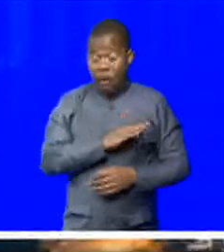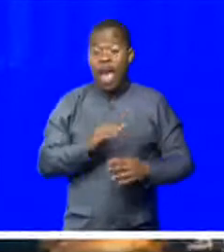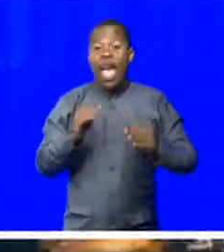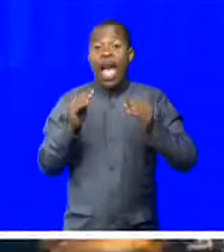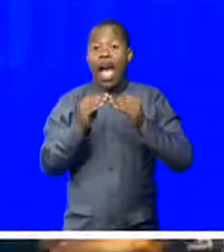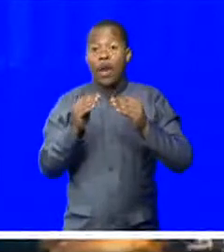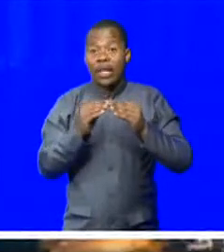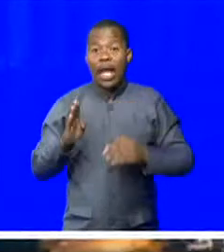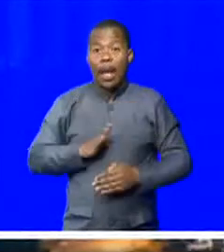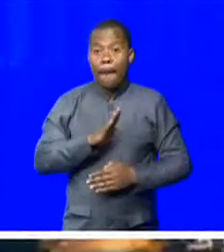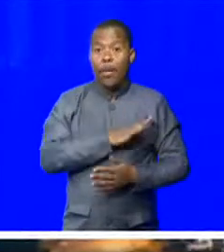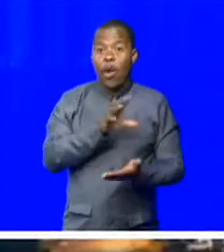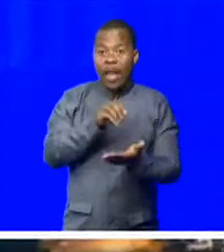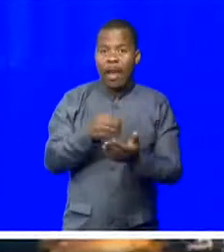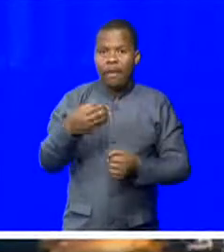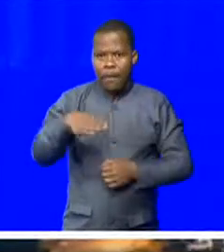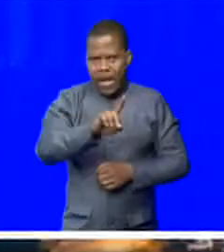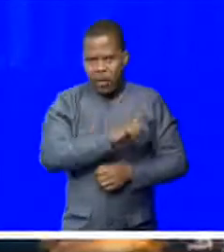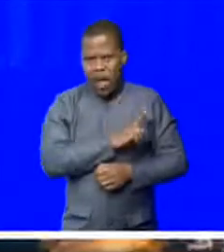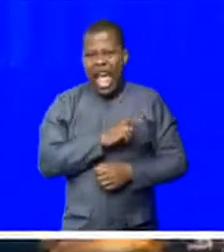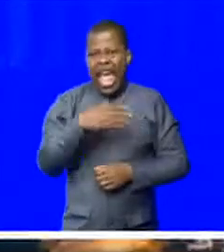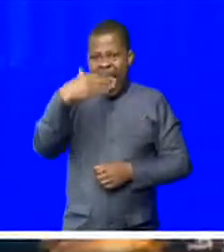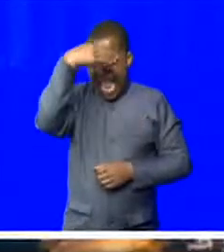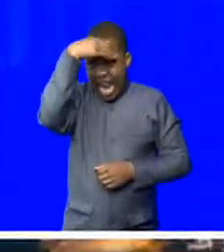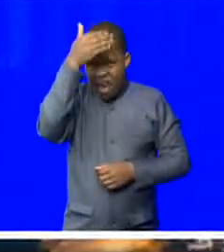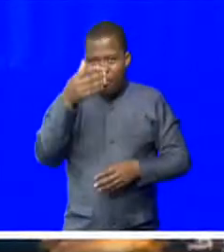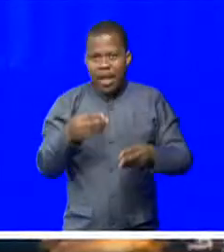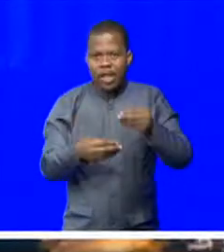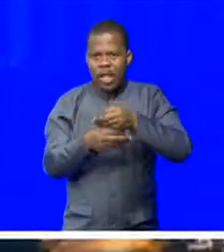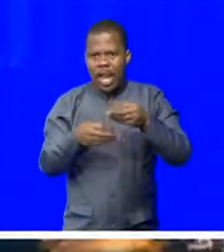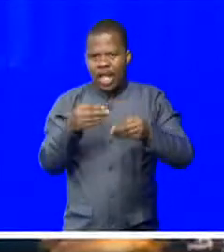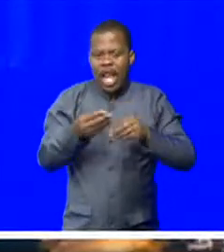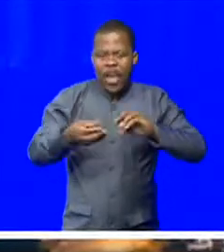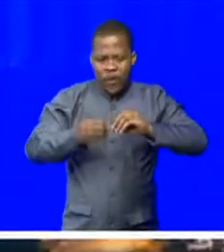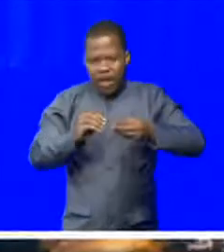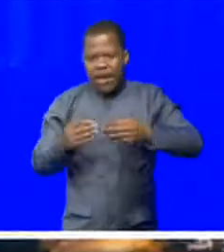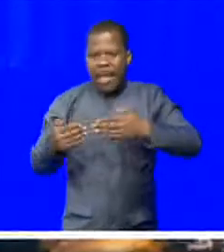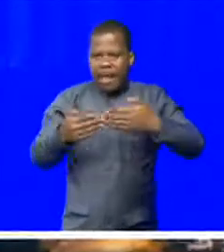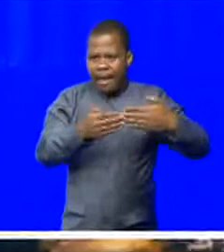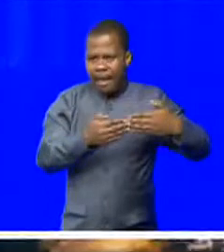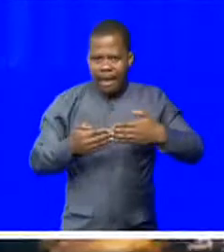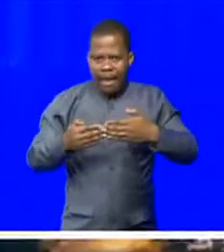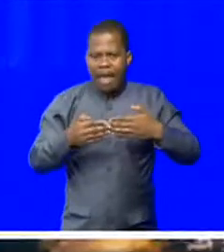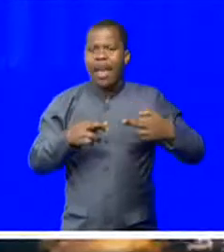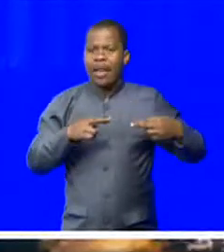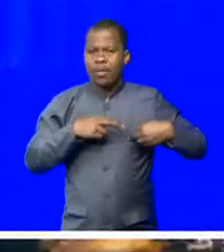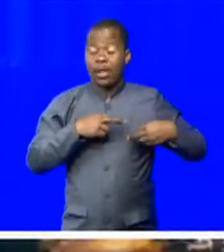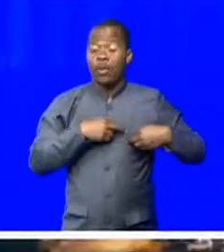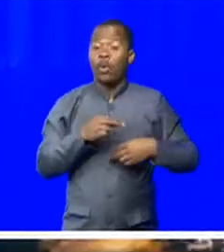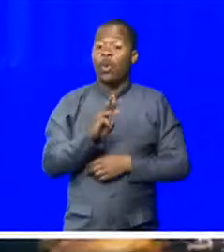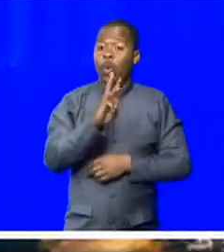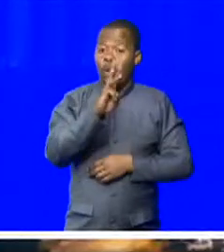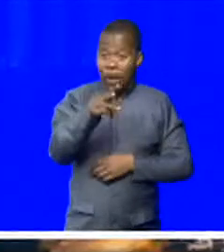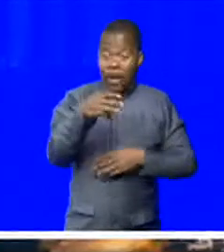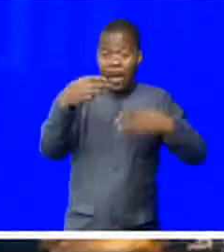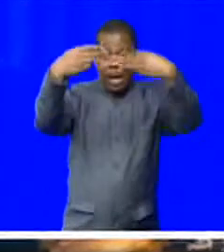houses. This has been said in Parliament during the adoption of the ministry's first quarter performance report for the financial